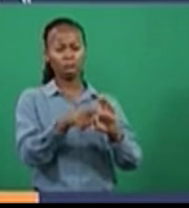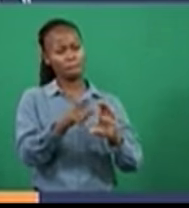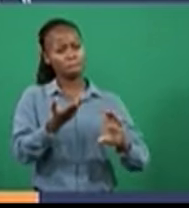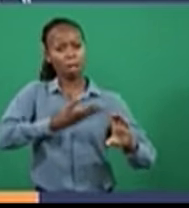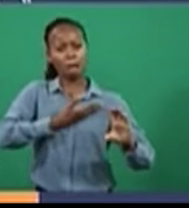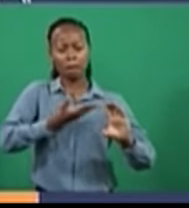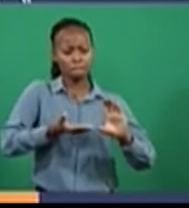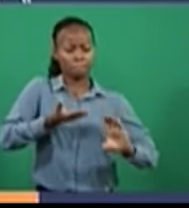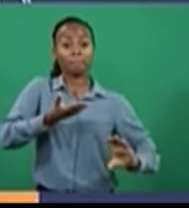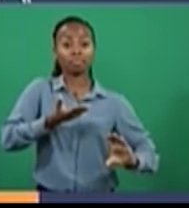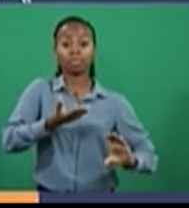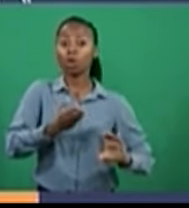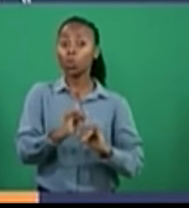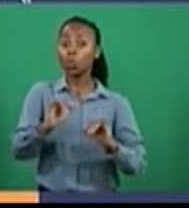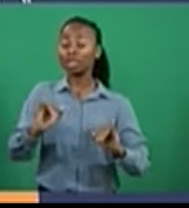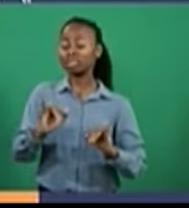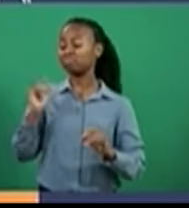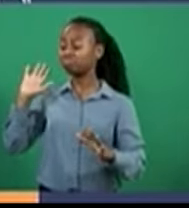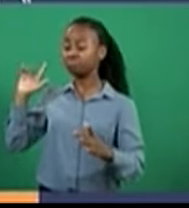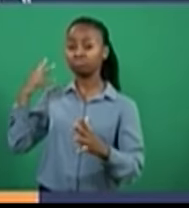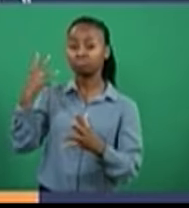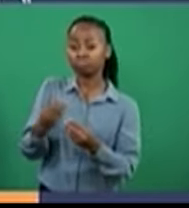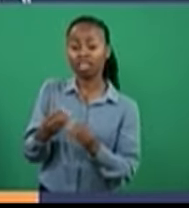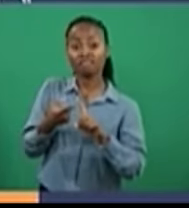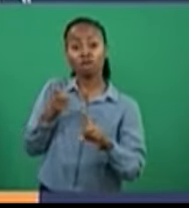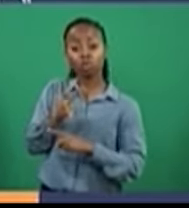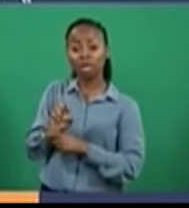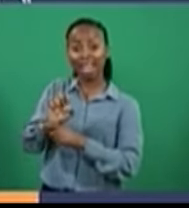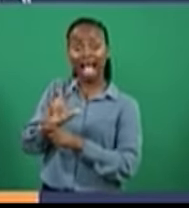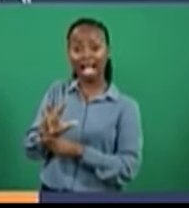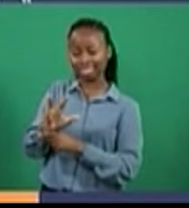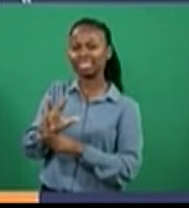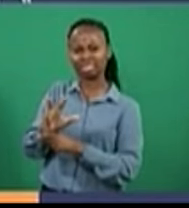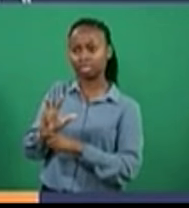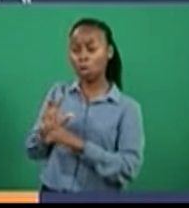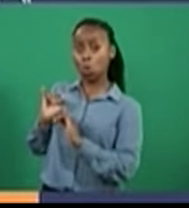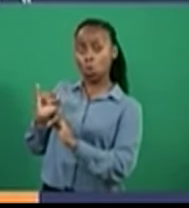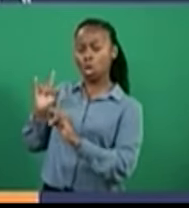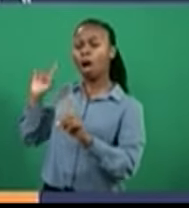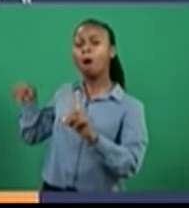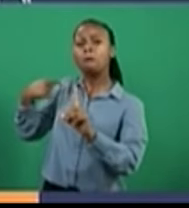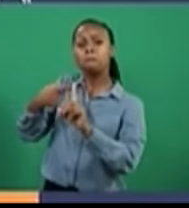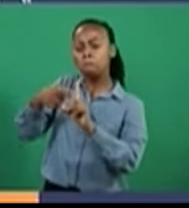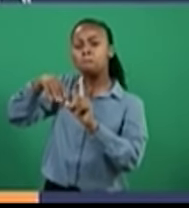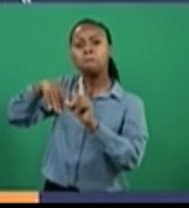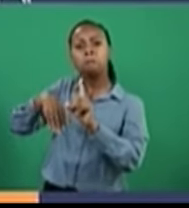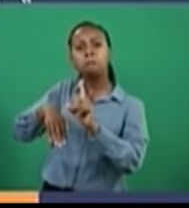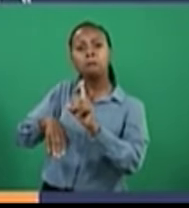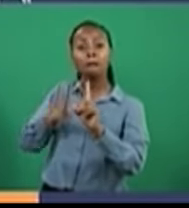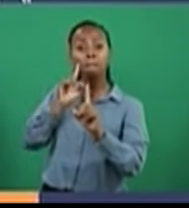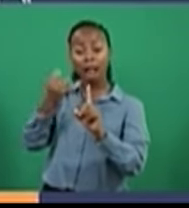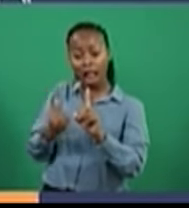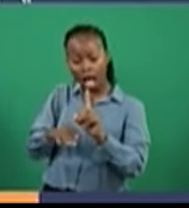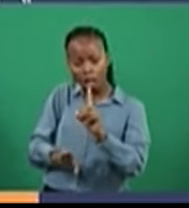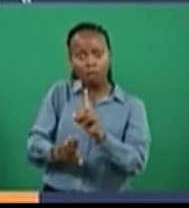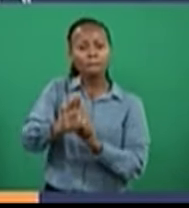since 2008. Food inflation has now slowed, but this is a